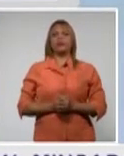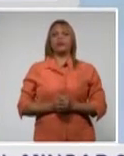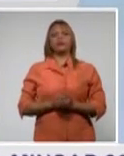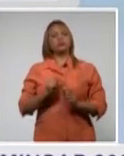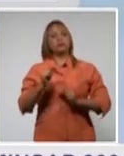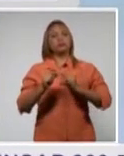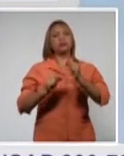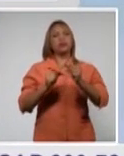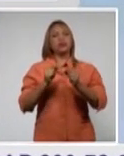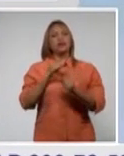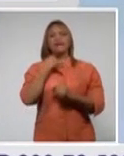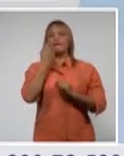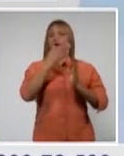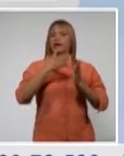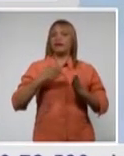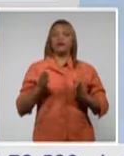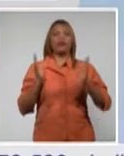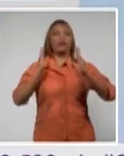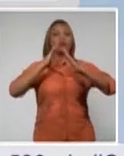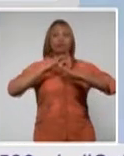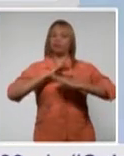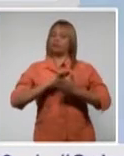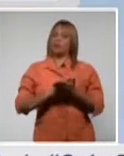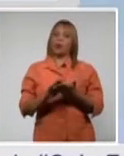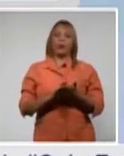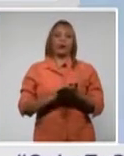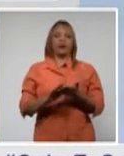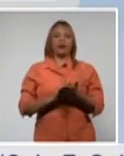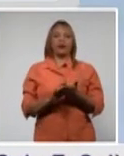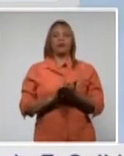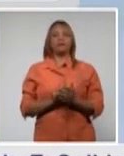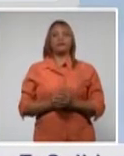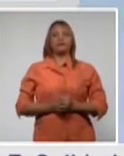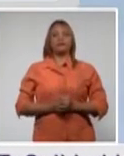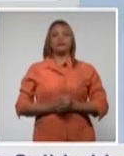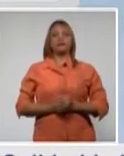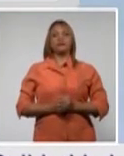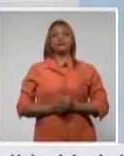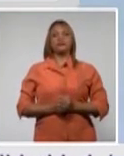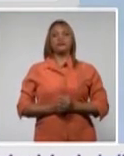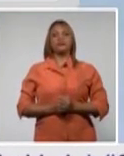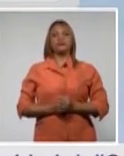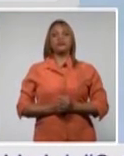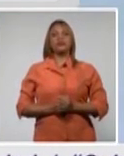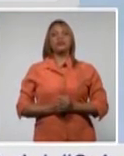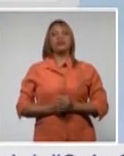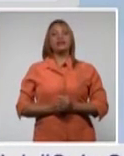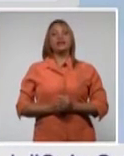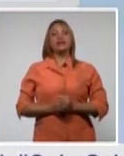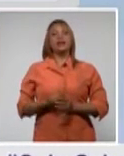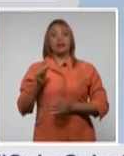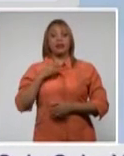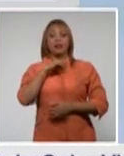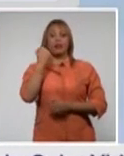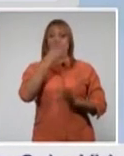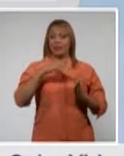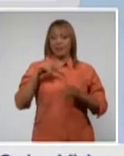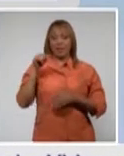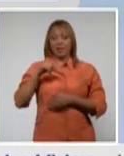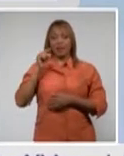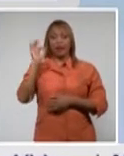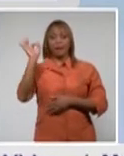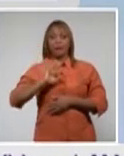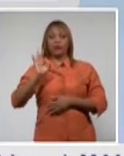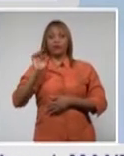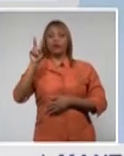No COVID-19 related deaths have been reported in Cuba in recent days, for a mortality rate